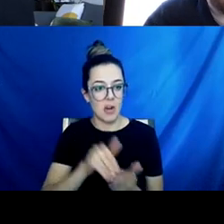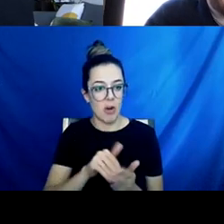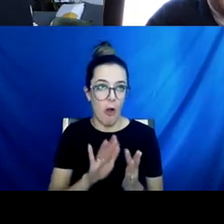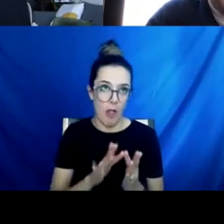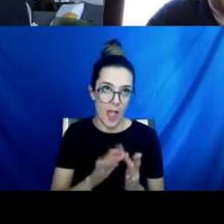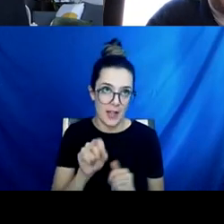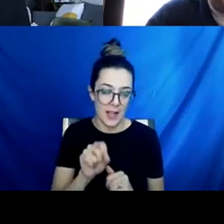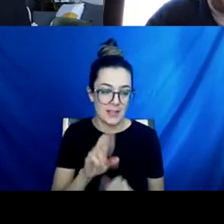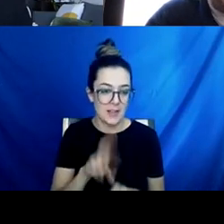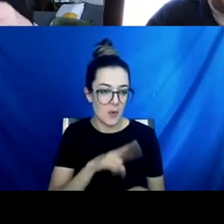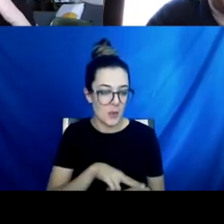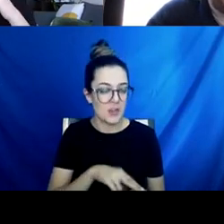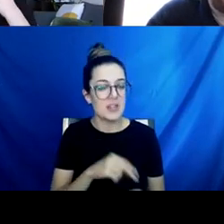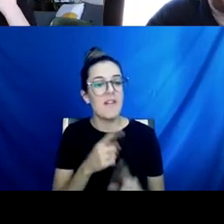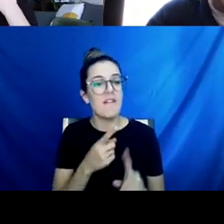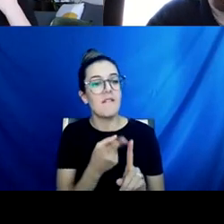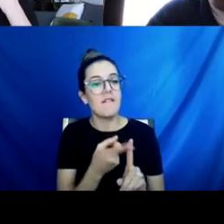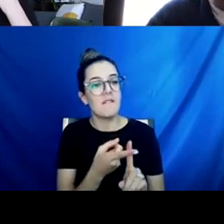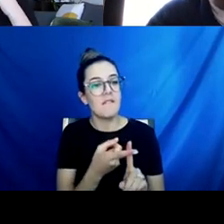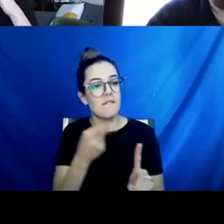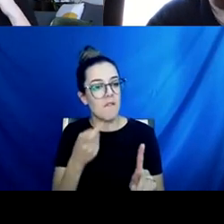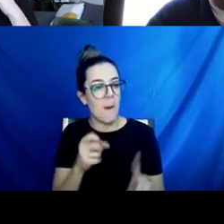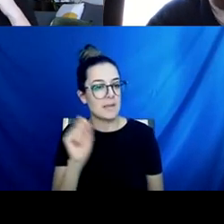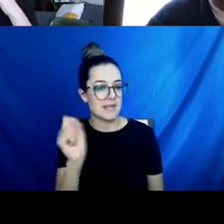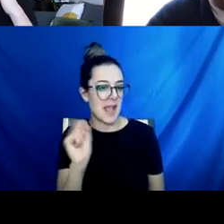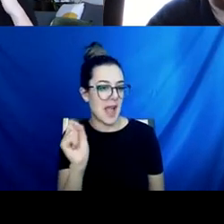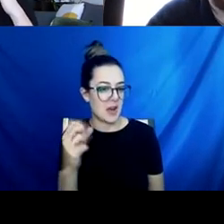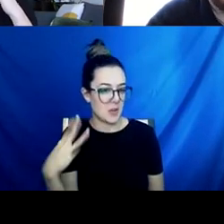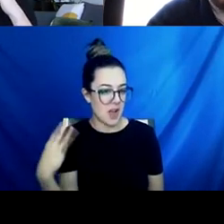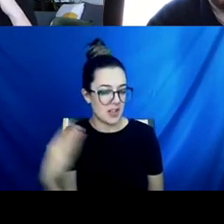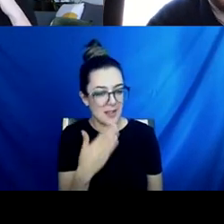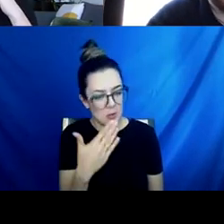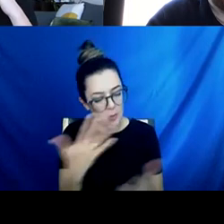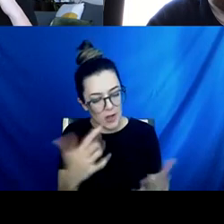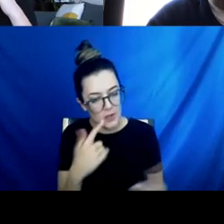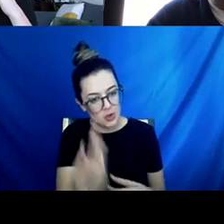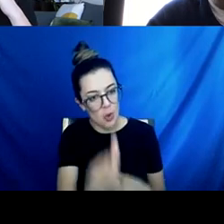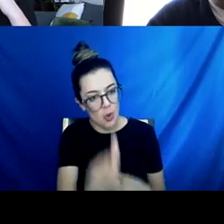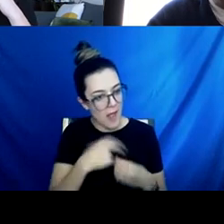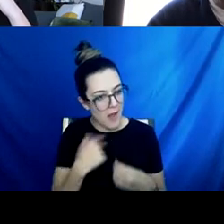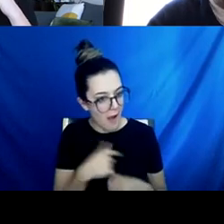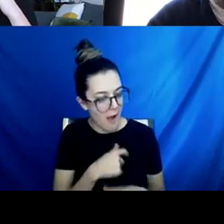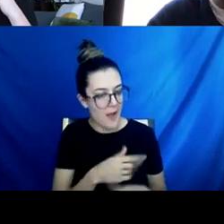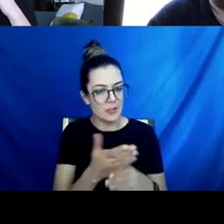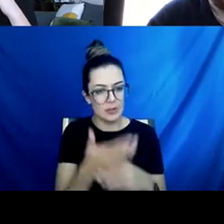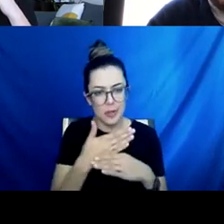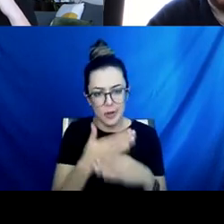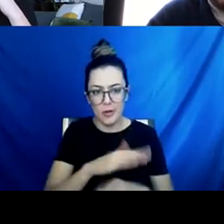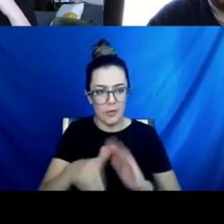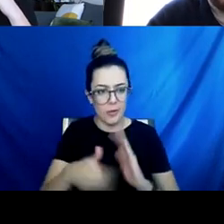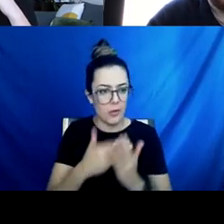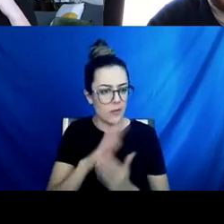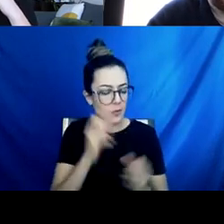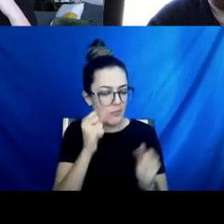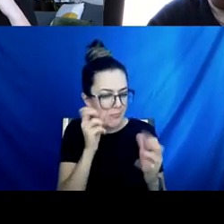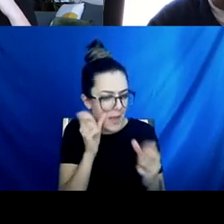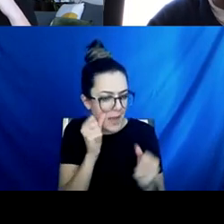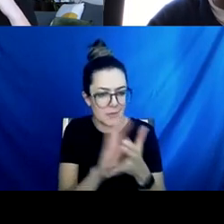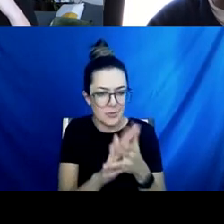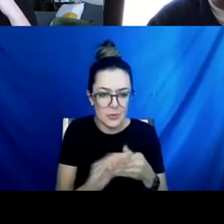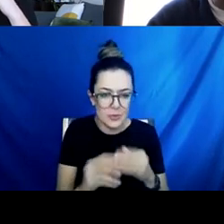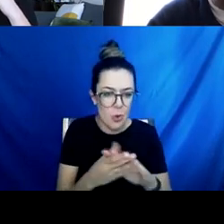stalemate, people don't care anymore. Also, it's just been so many years that people don't want to hear it anymore. Journalists are tired. People